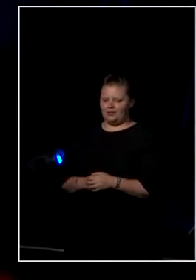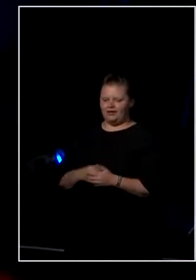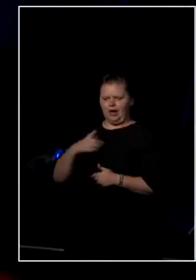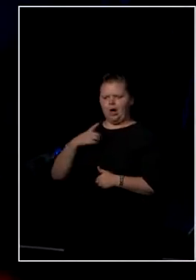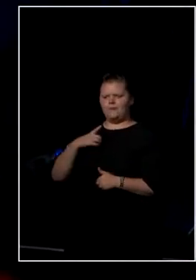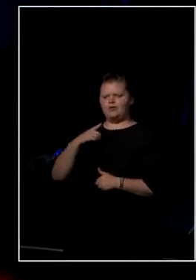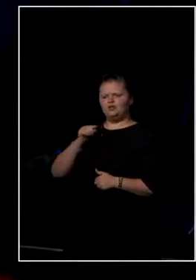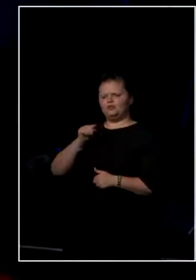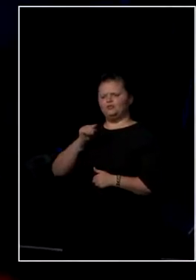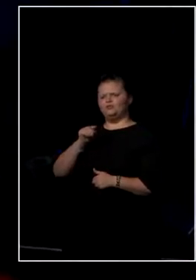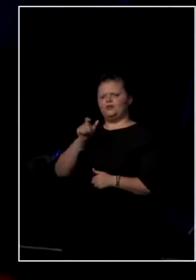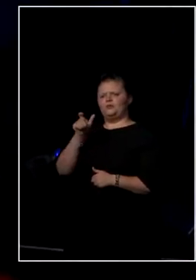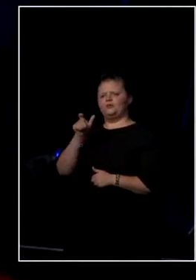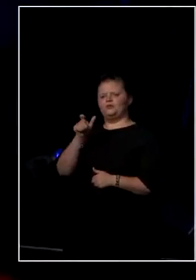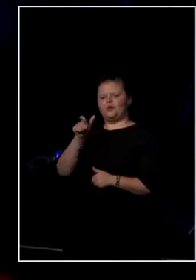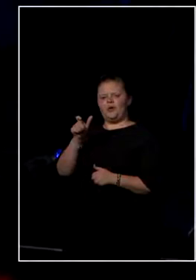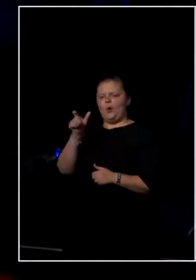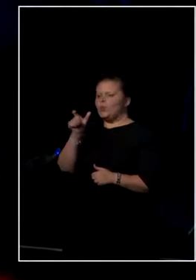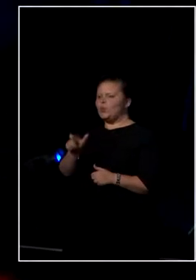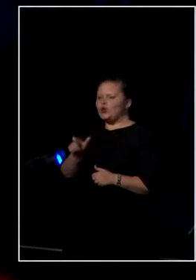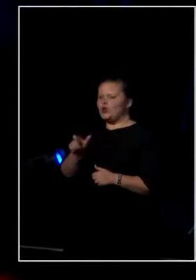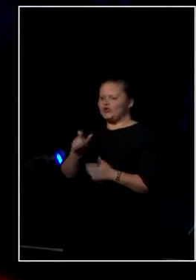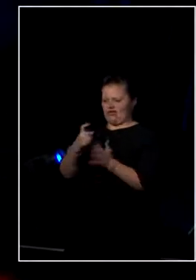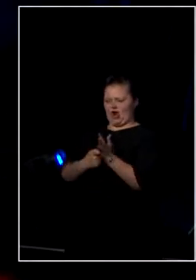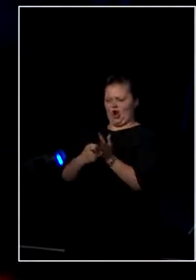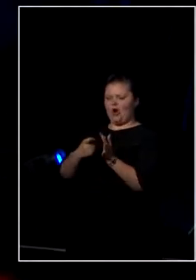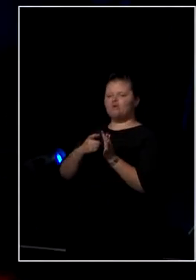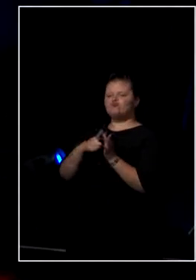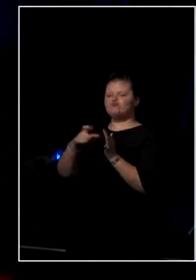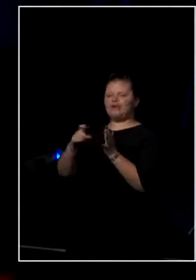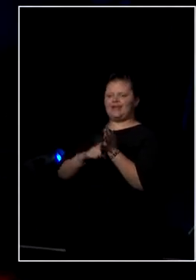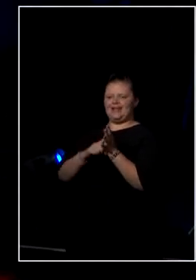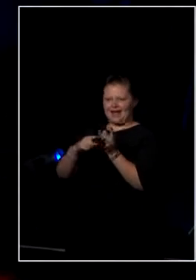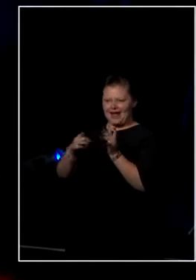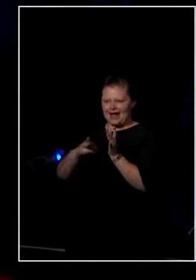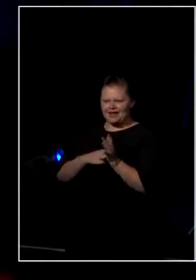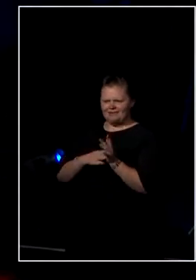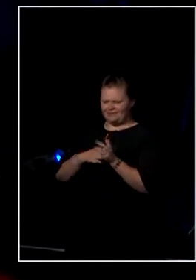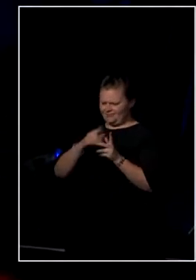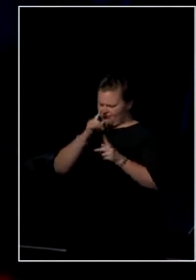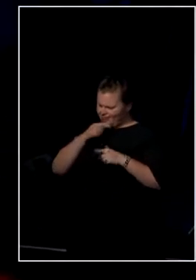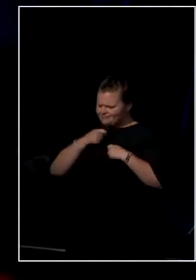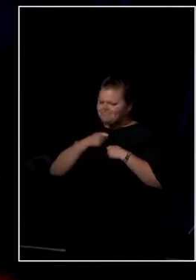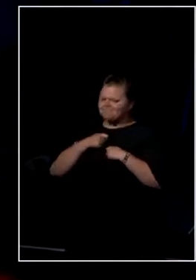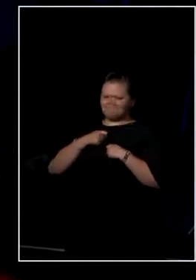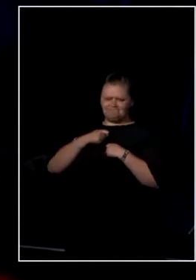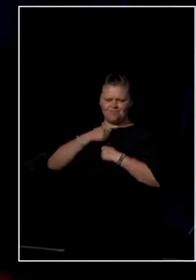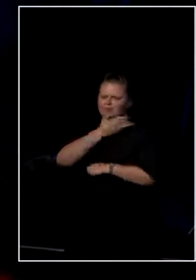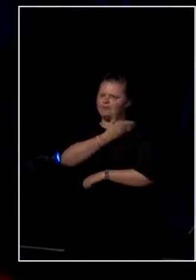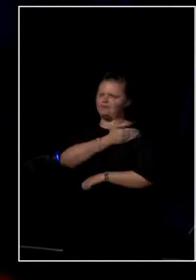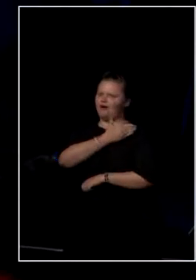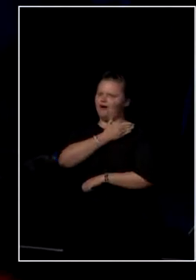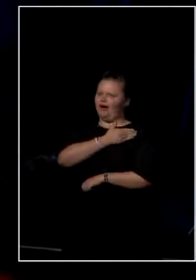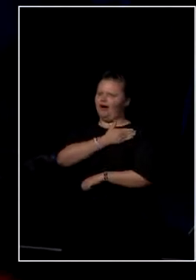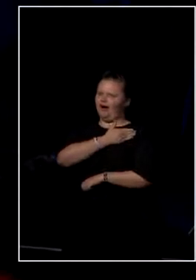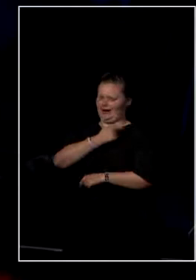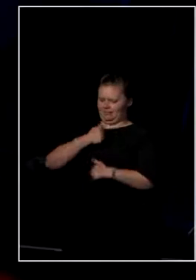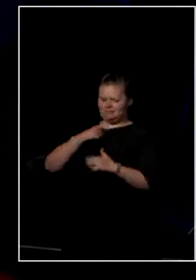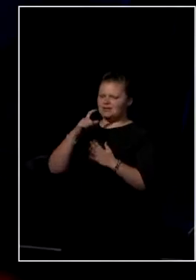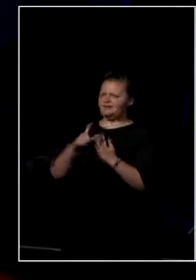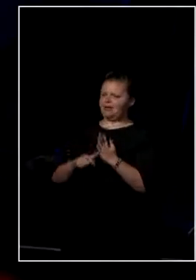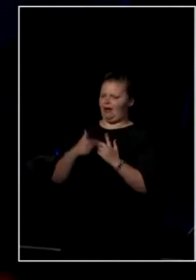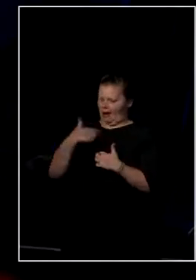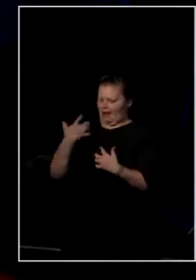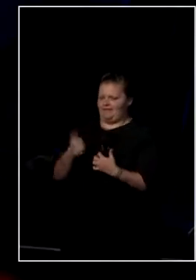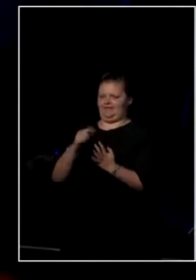those words have been reclaimed. Those words matter. There is a source of pride in being disabled. There is a source of pride in having